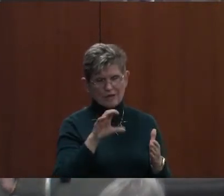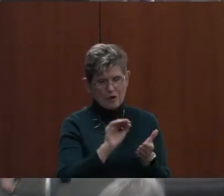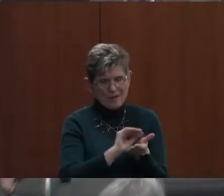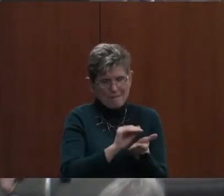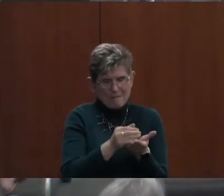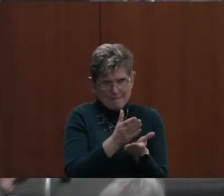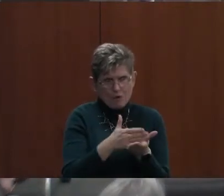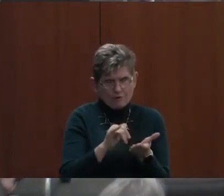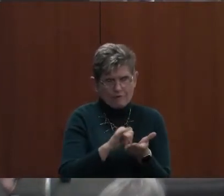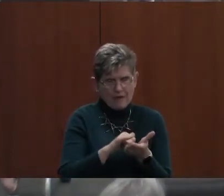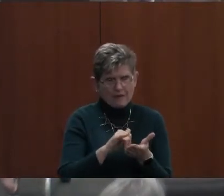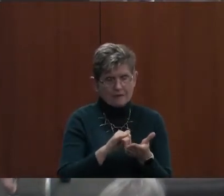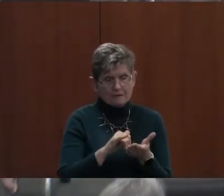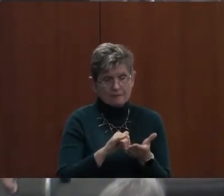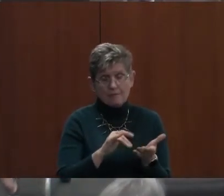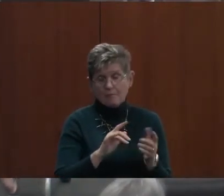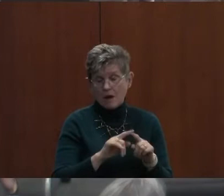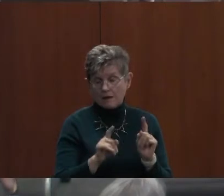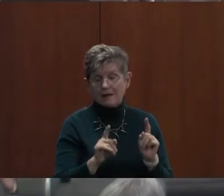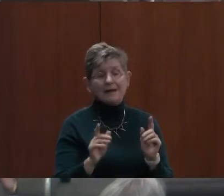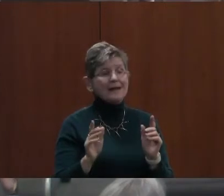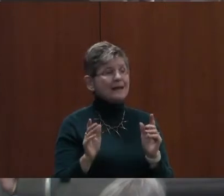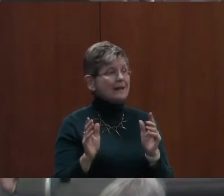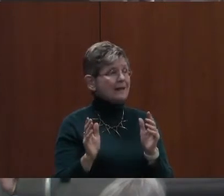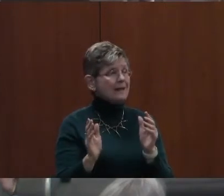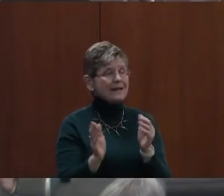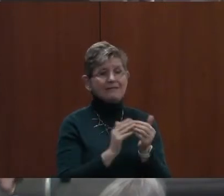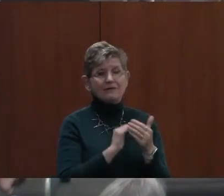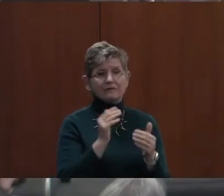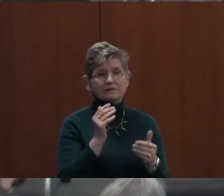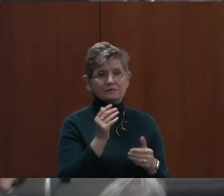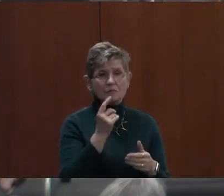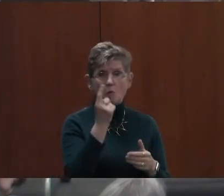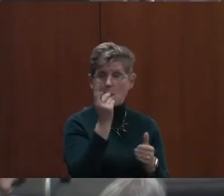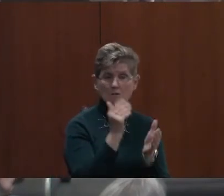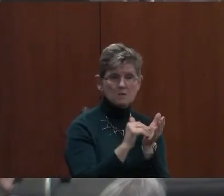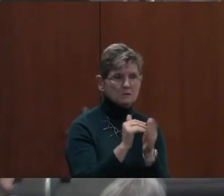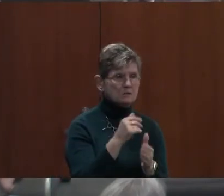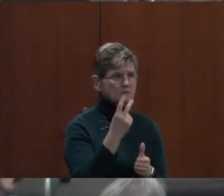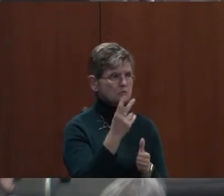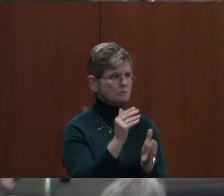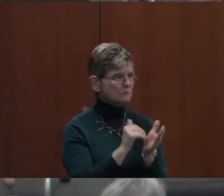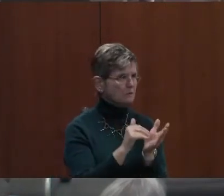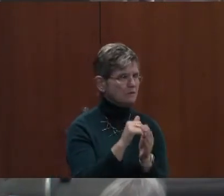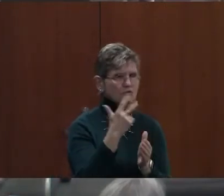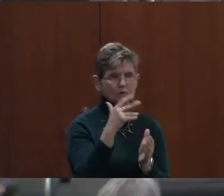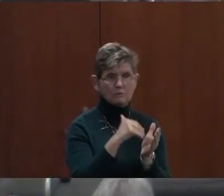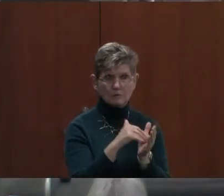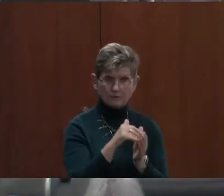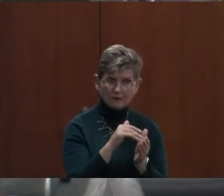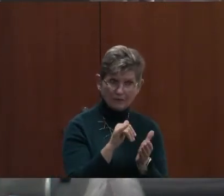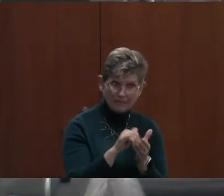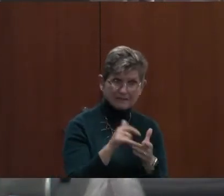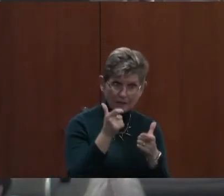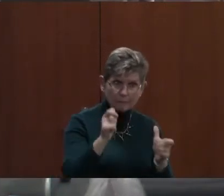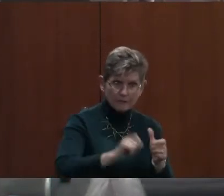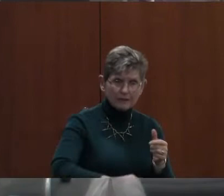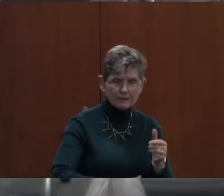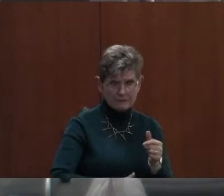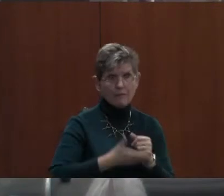be. But even if it's, $1 million, $2 million, $3 million, that's a big